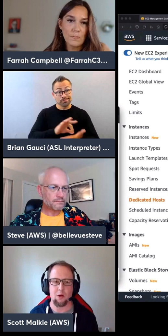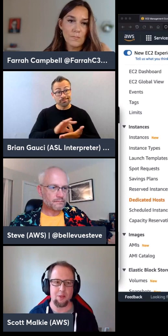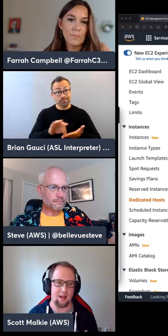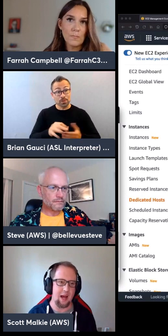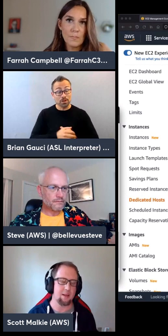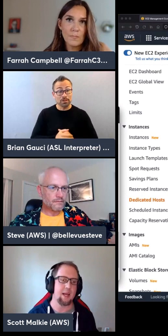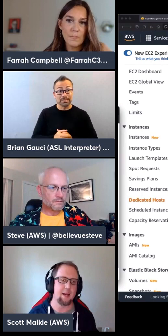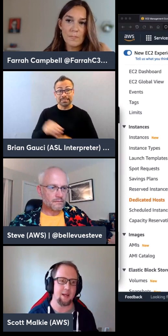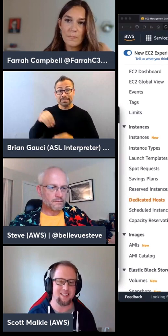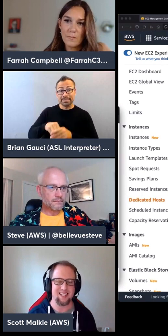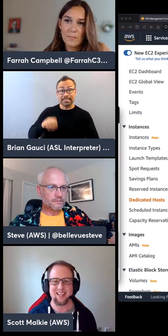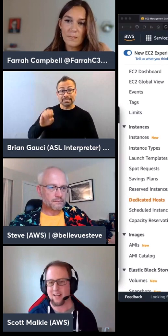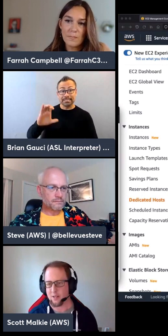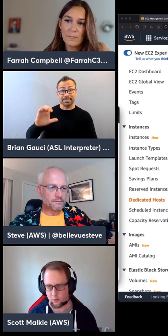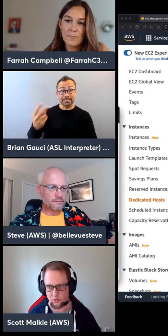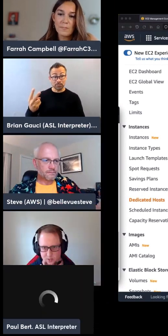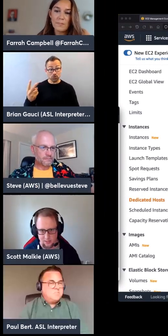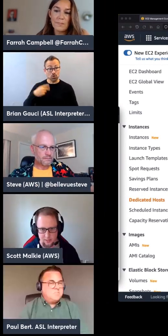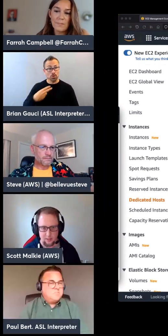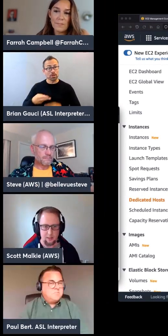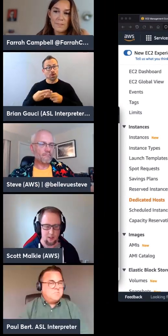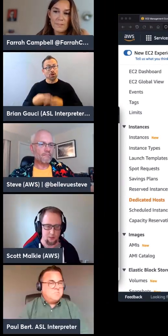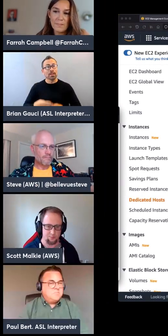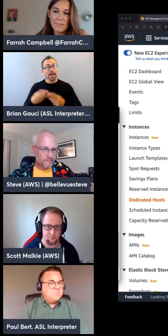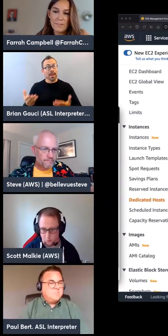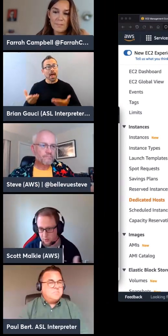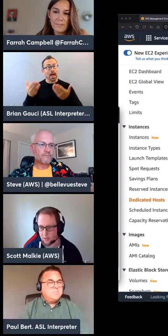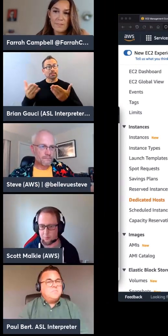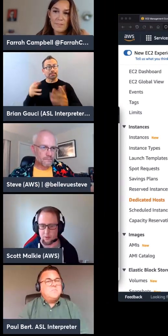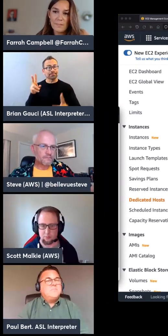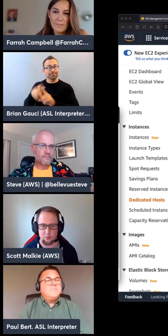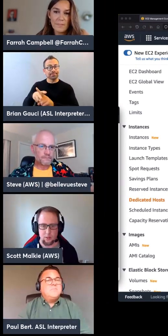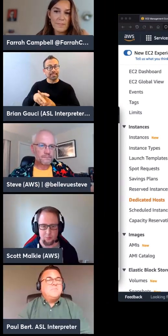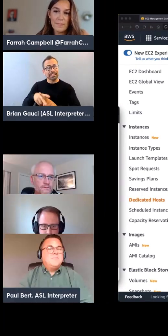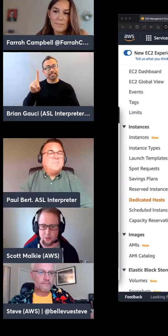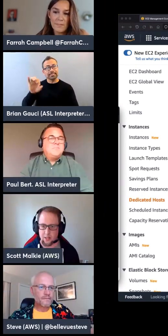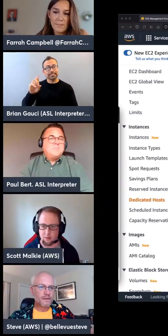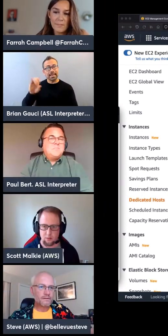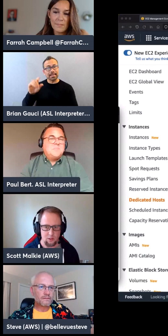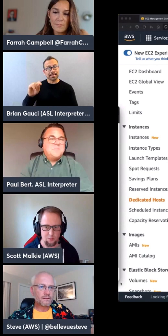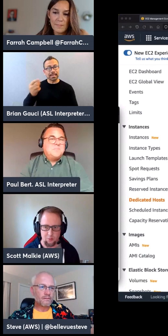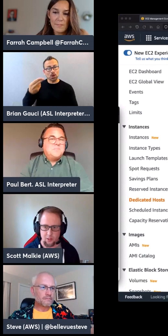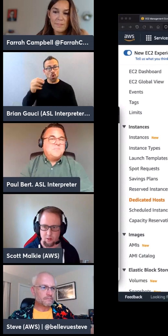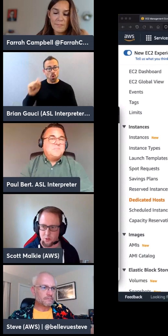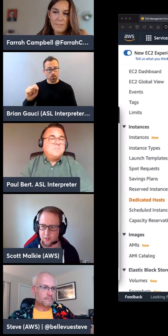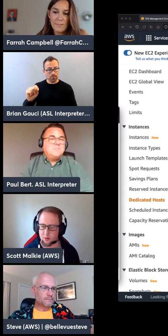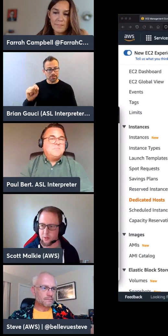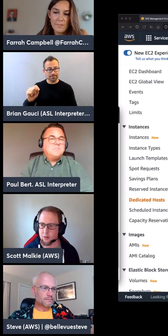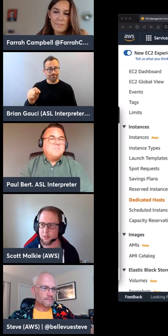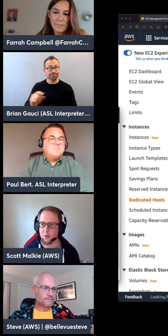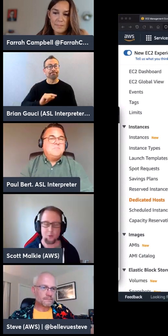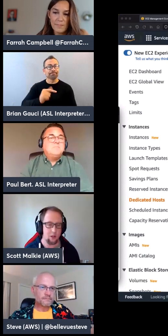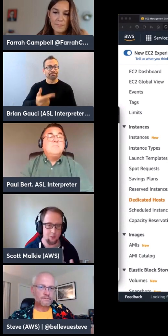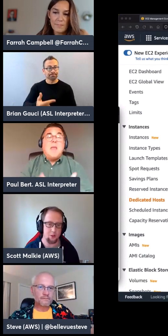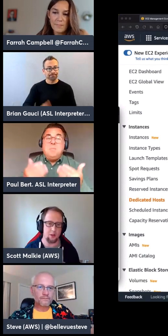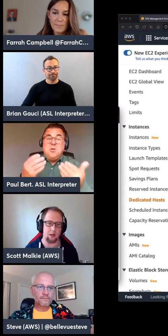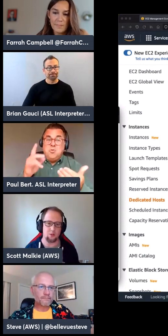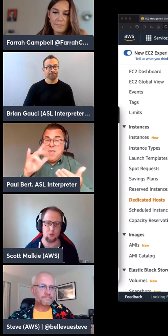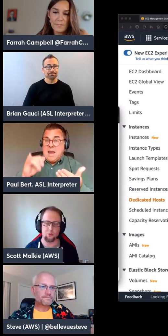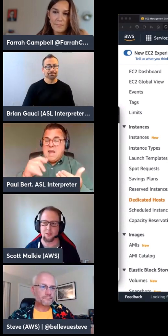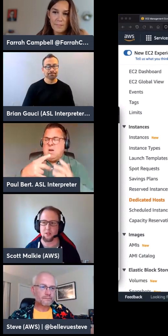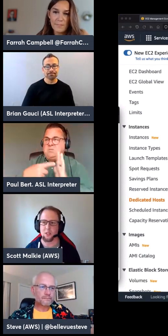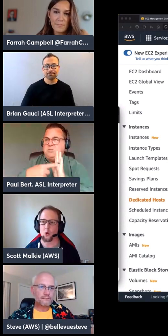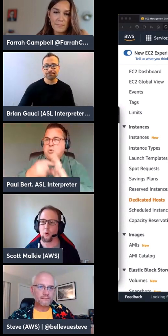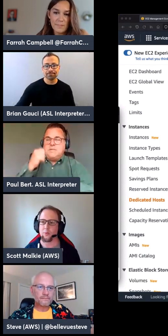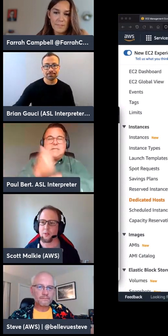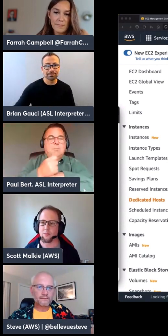terms, we call that allocating a dedicated host. So I'm gonna do that now. Let me get my cursor back over there. All right, so I'm gonna do that now. And